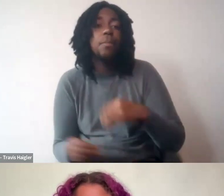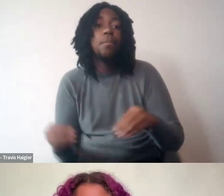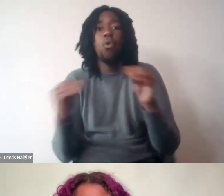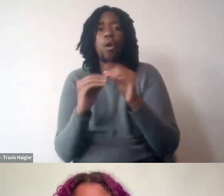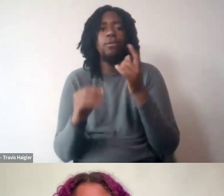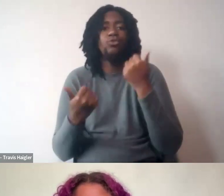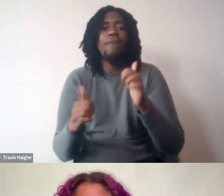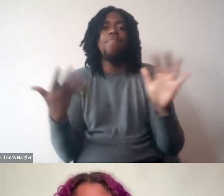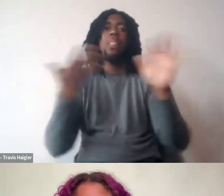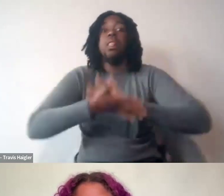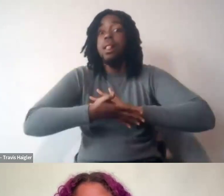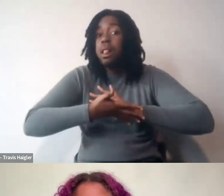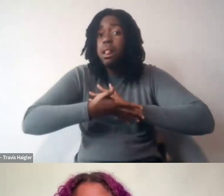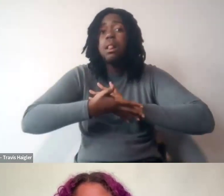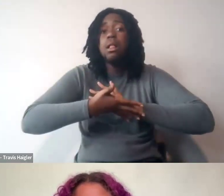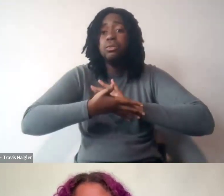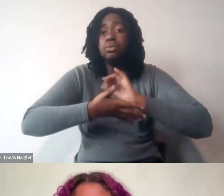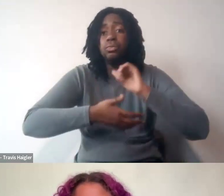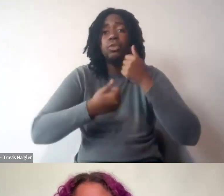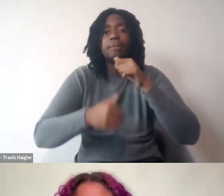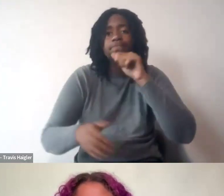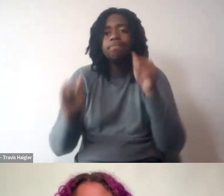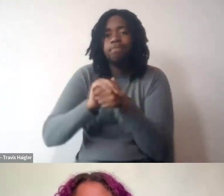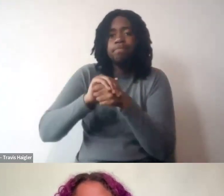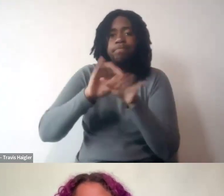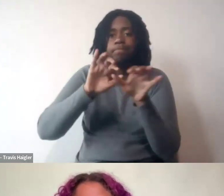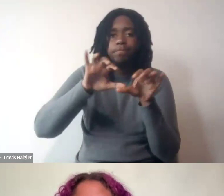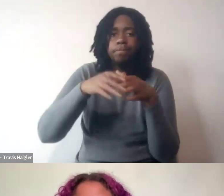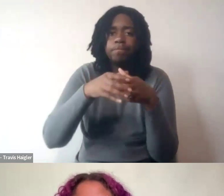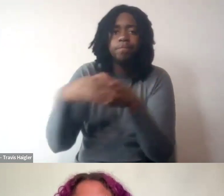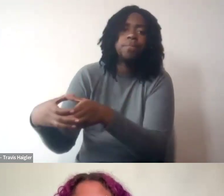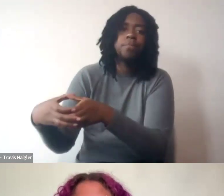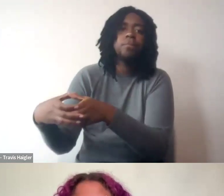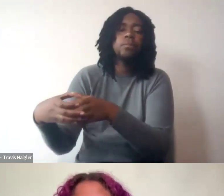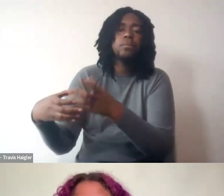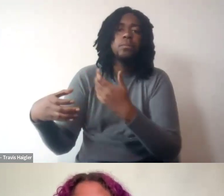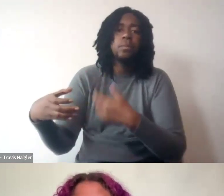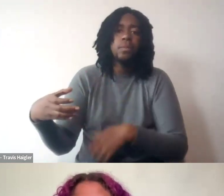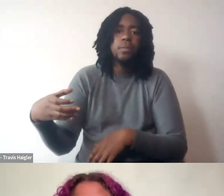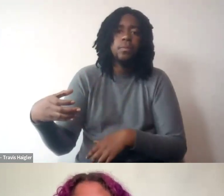um, shelter them from issues that